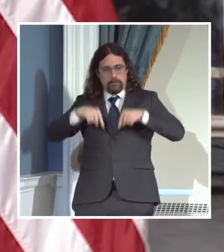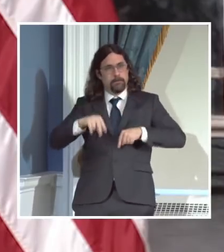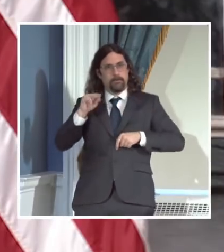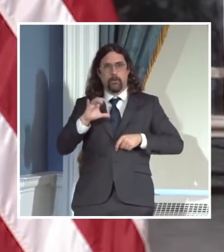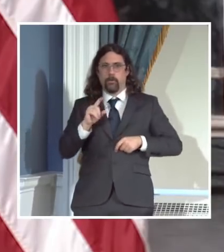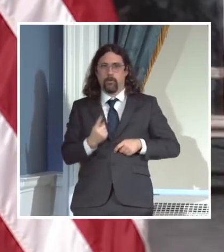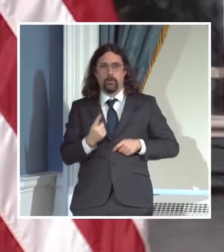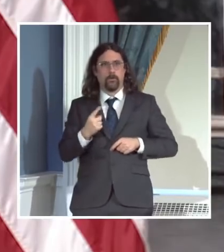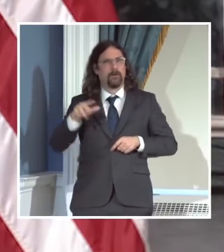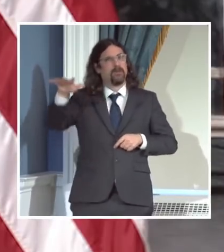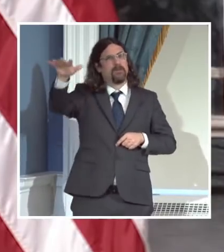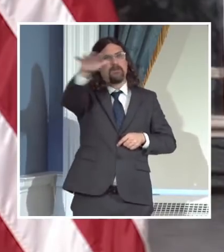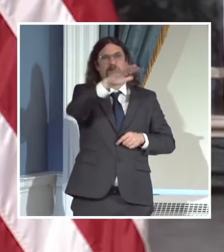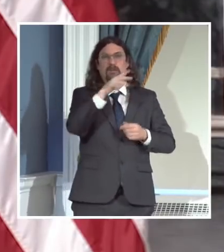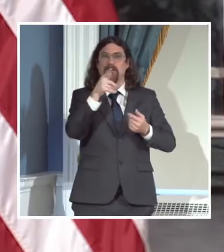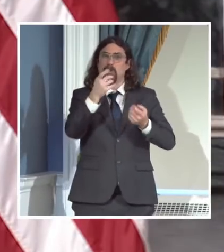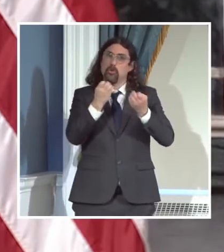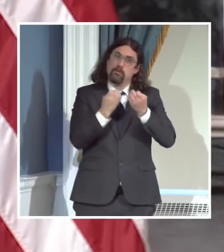call